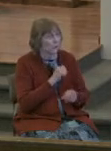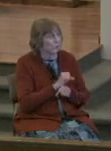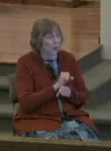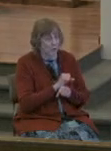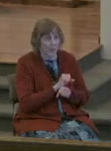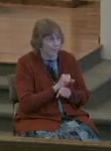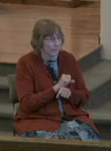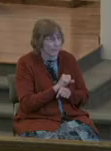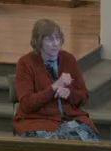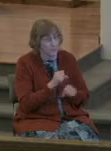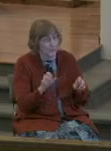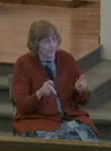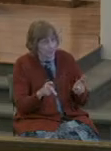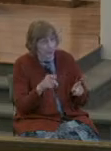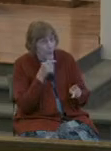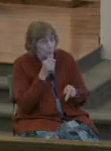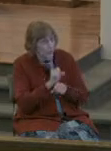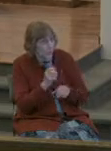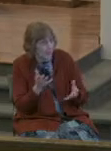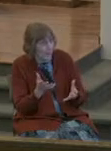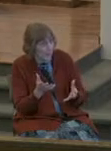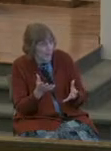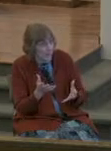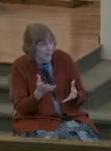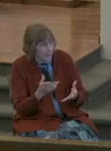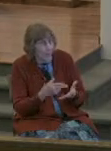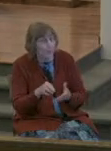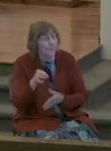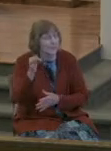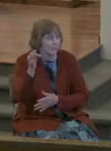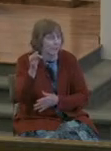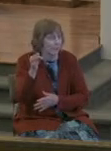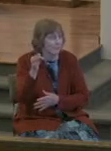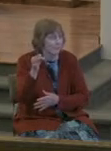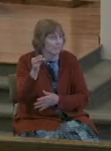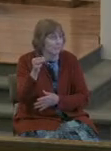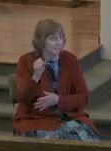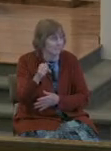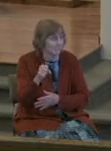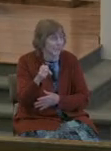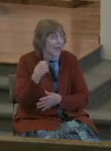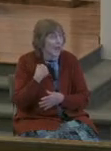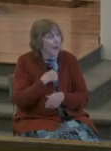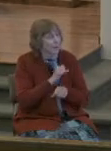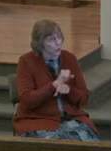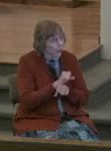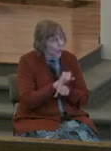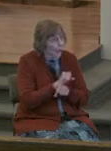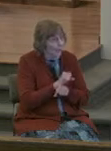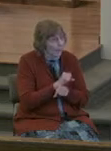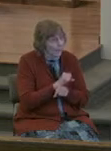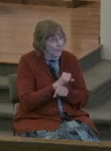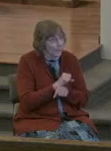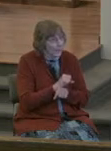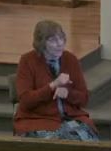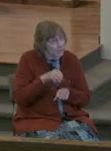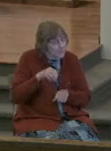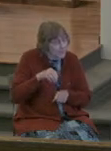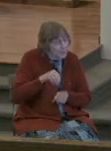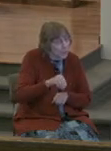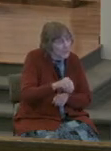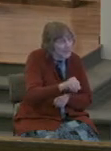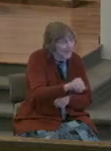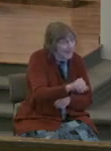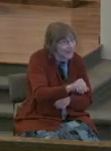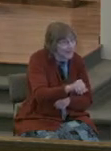saved. Whose job is that? The Holy Spirit's. Our job is to sow the seed. The Bible talks about soul